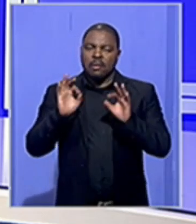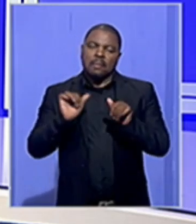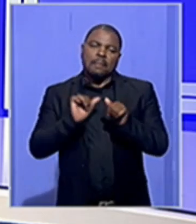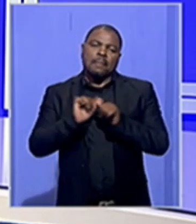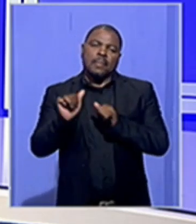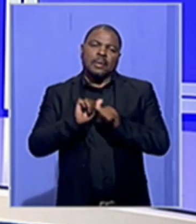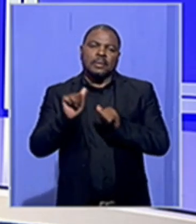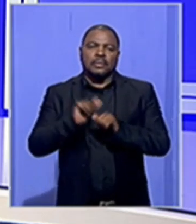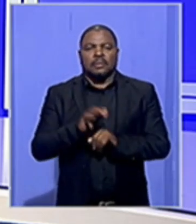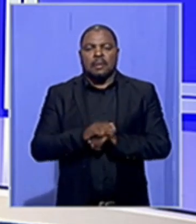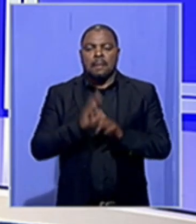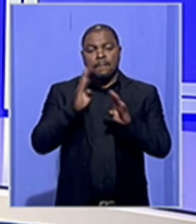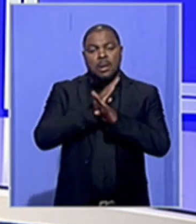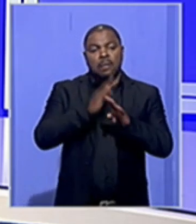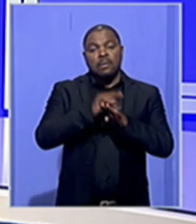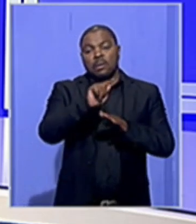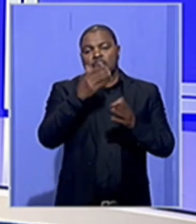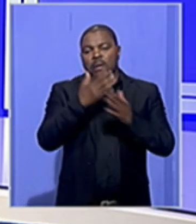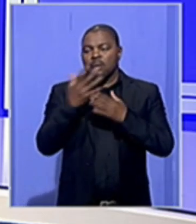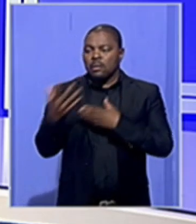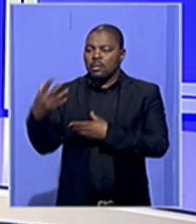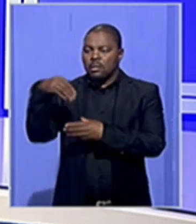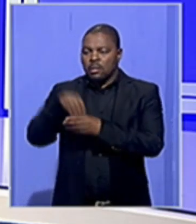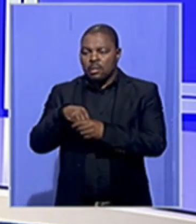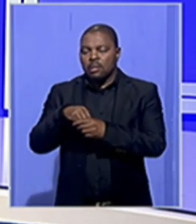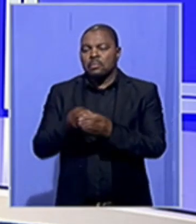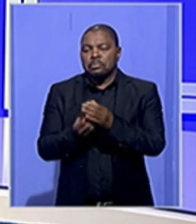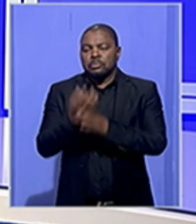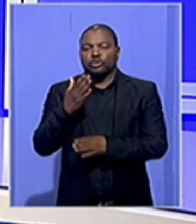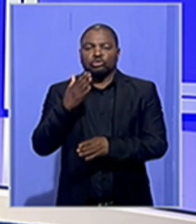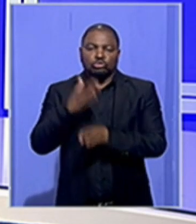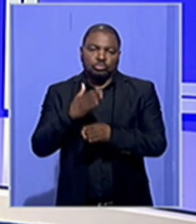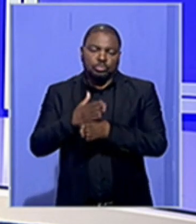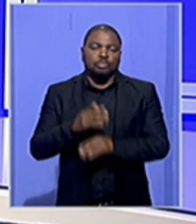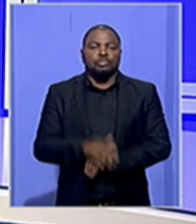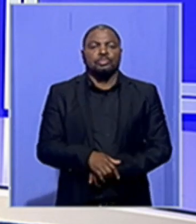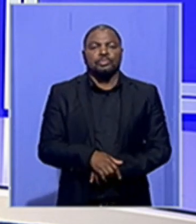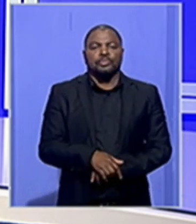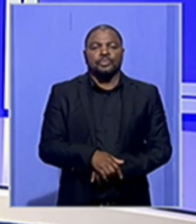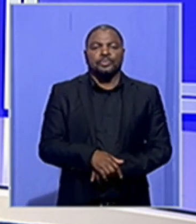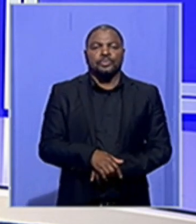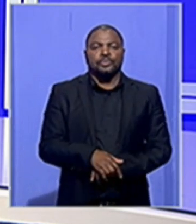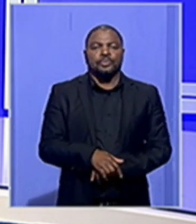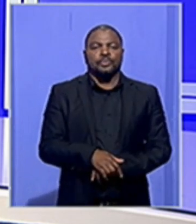kgontshang lephata la poraefete la naga eo go tlhola ditiro.